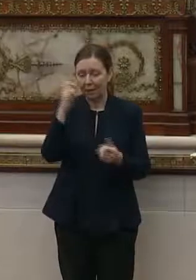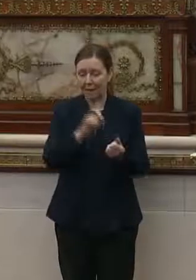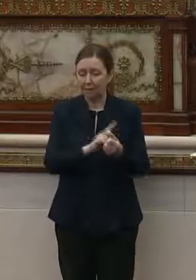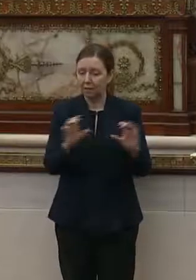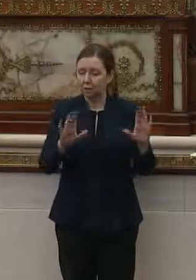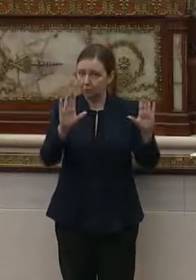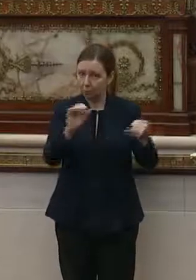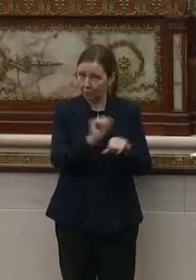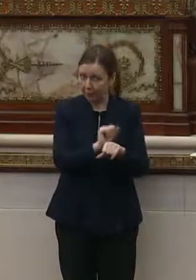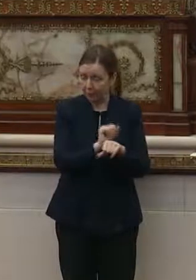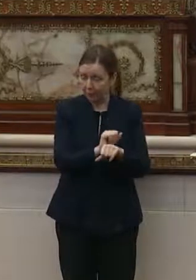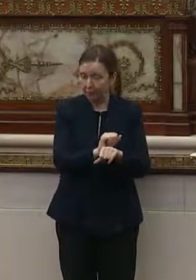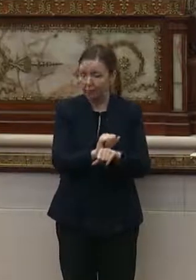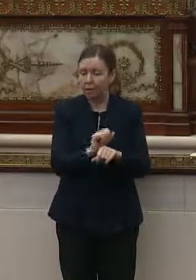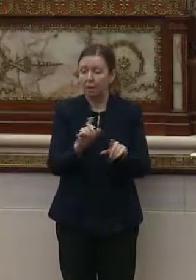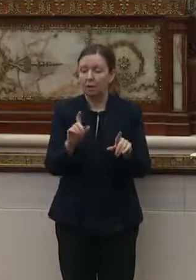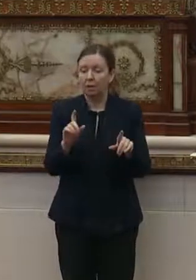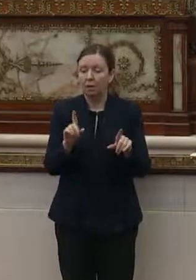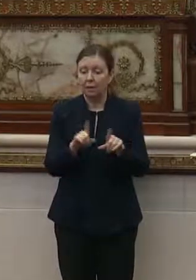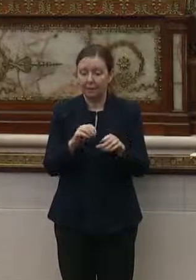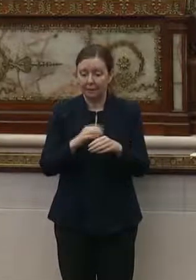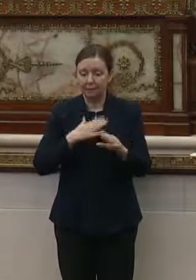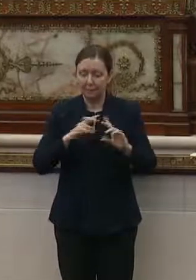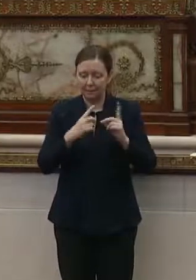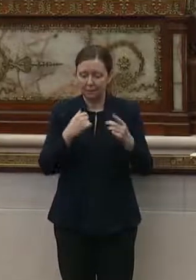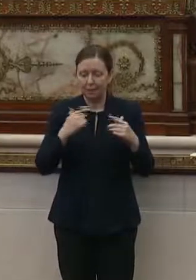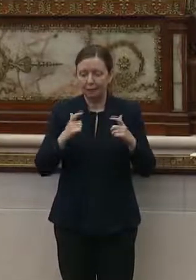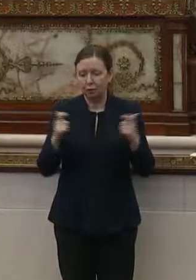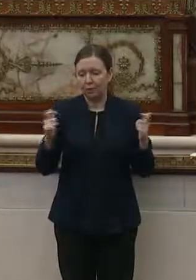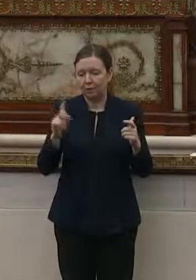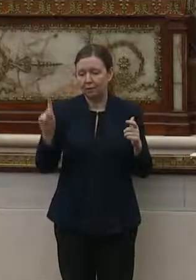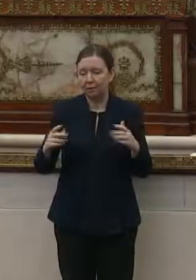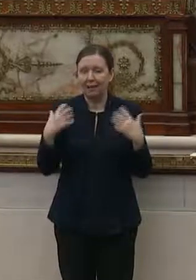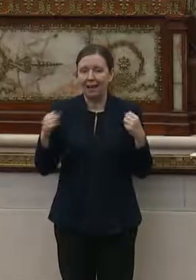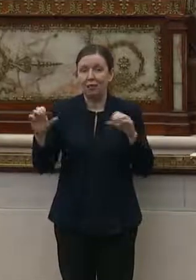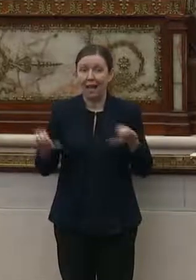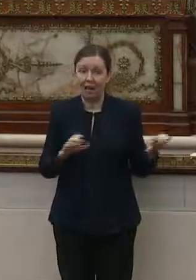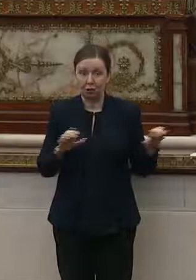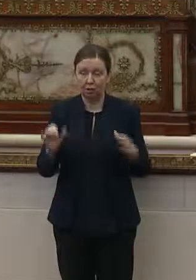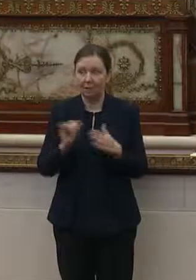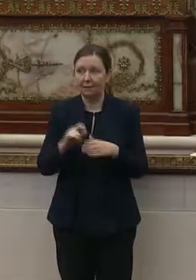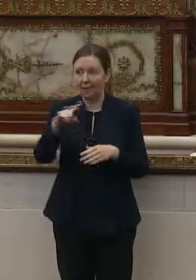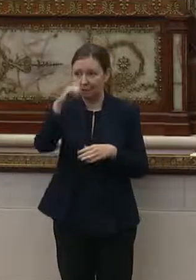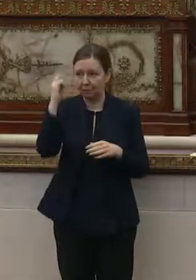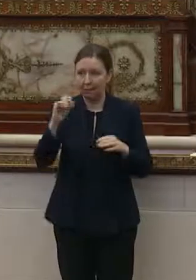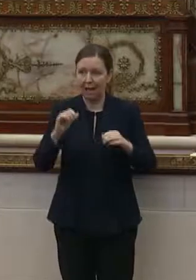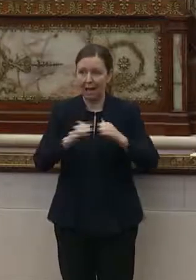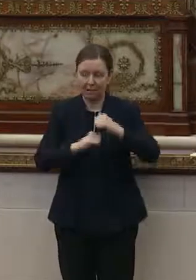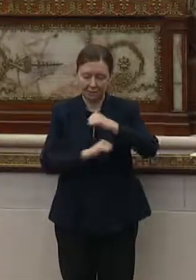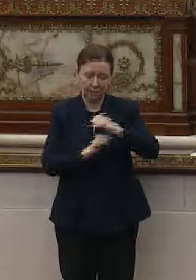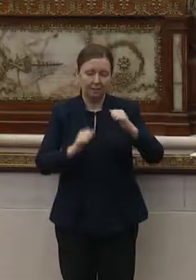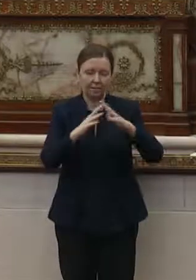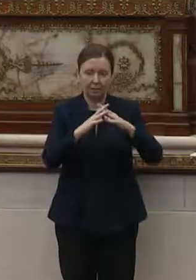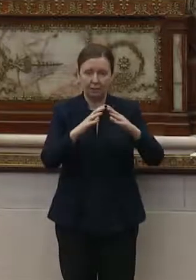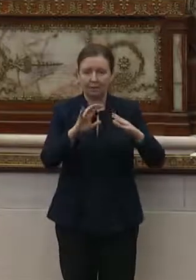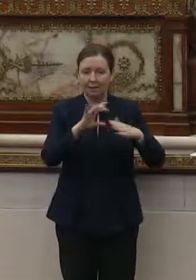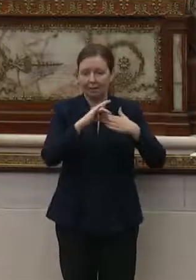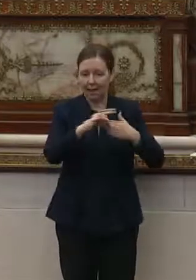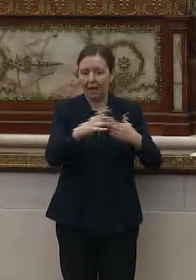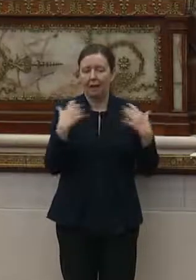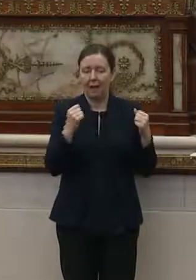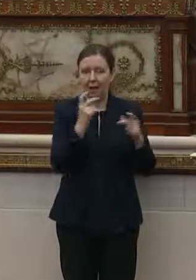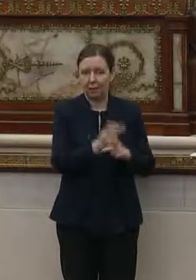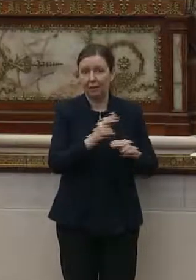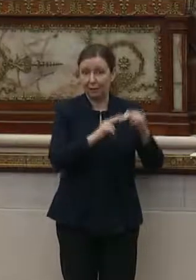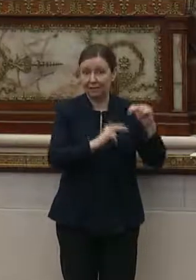doing great work, and also in my district, we have Greater Philadelphia Health Action, which is a Black founded and led healthcare